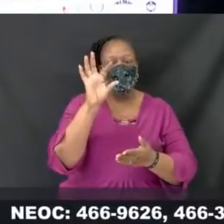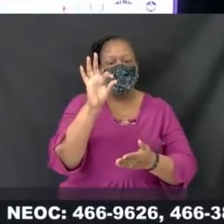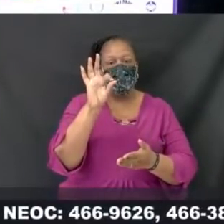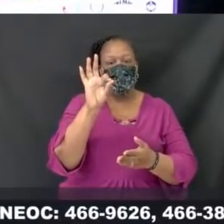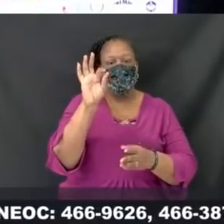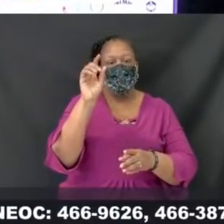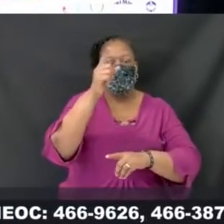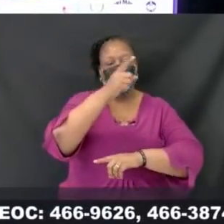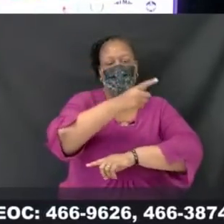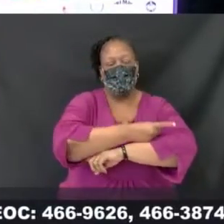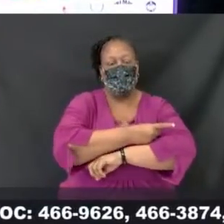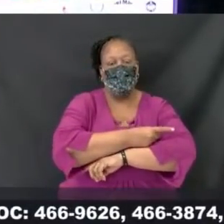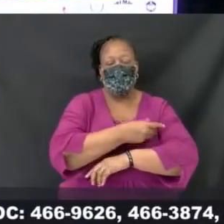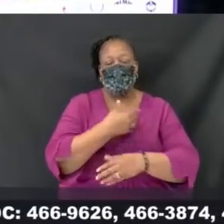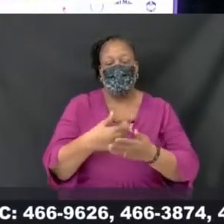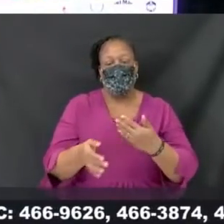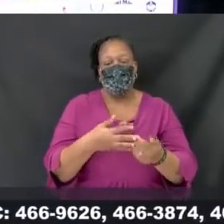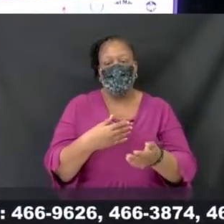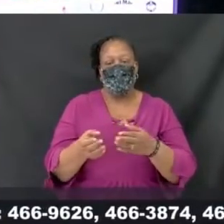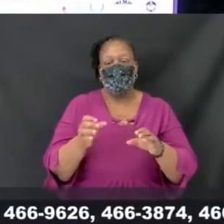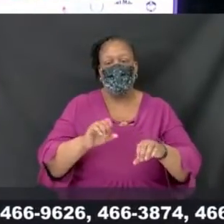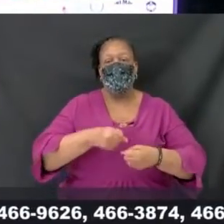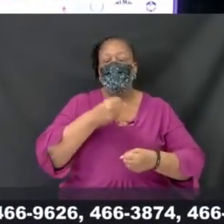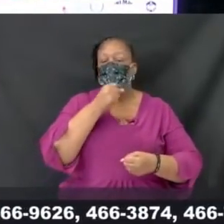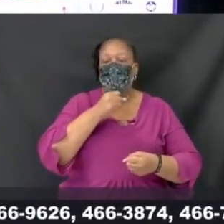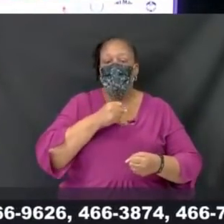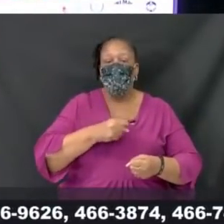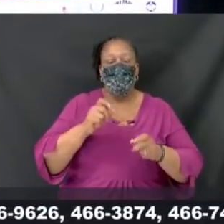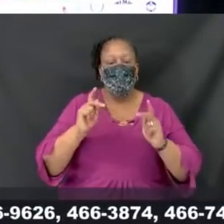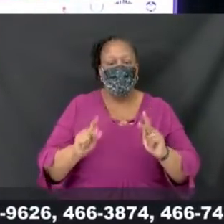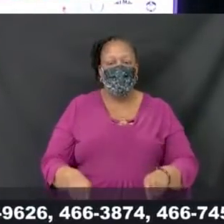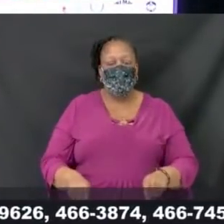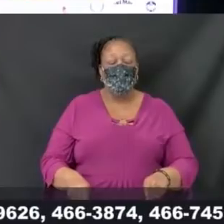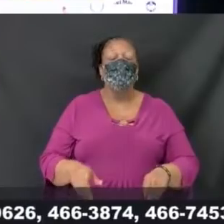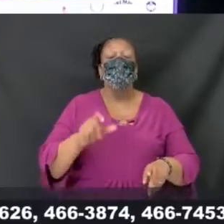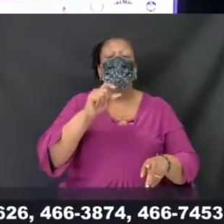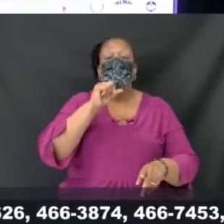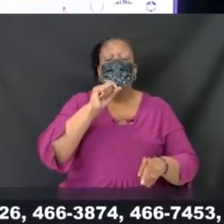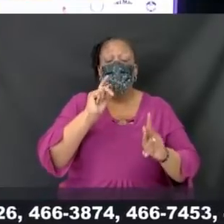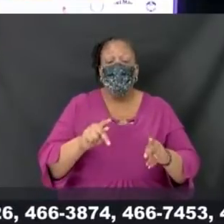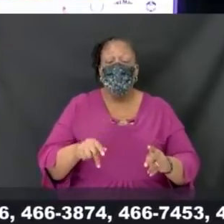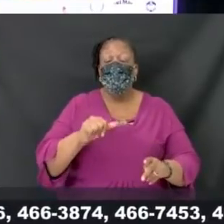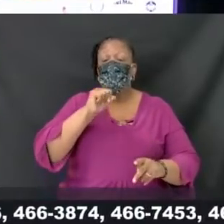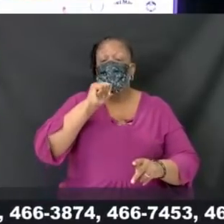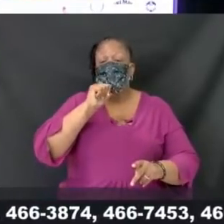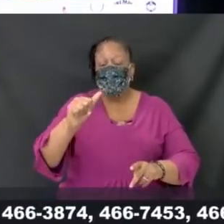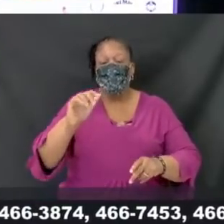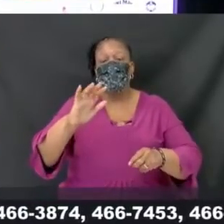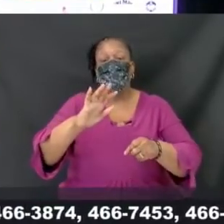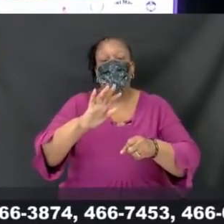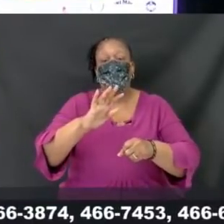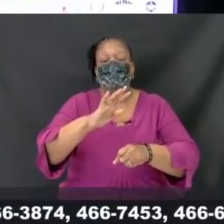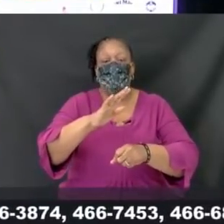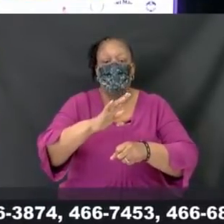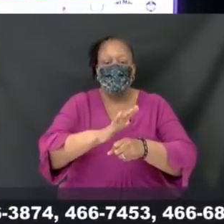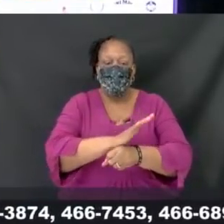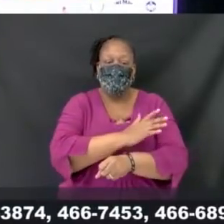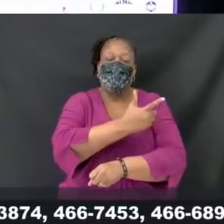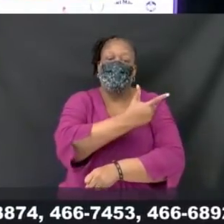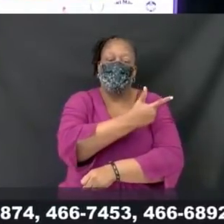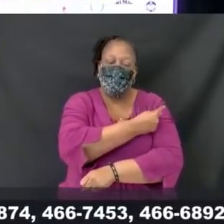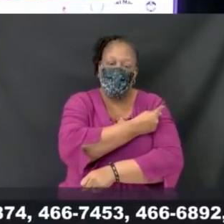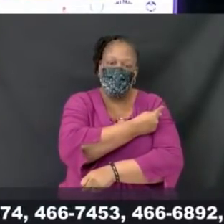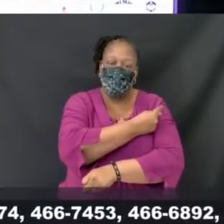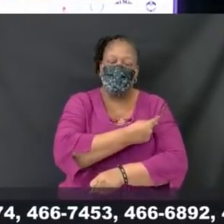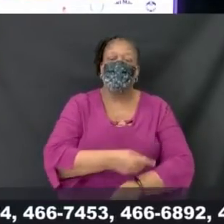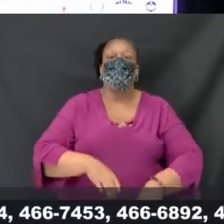the age of the individual. All non-vaccinated nationals are required to quarantine for 9 days, and you have the option to quarantine